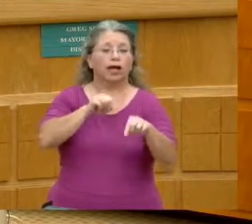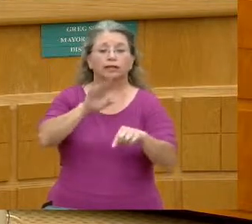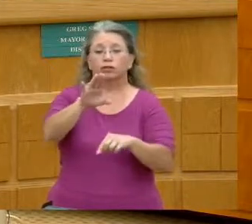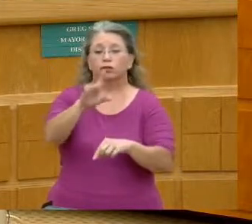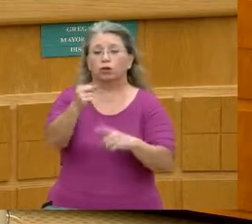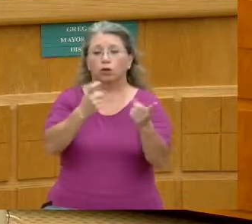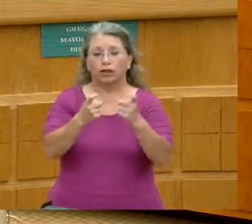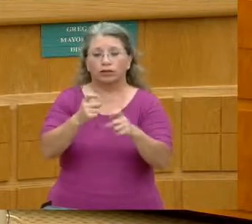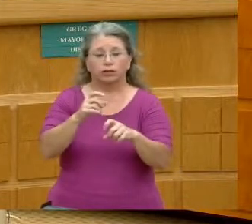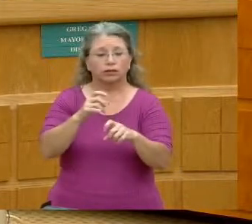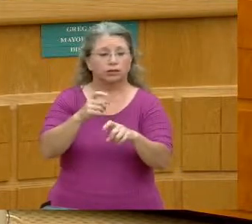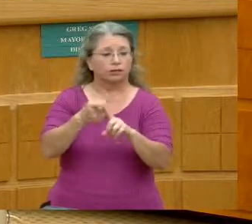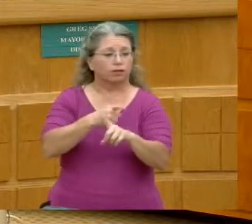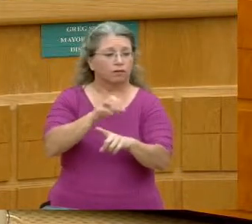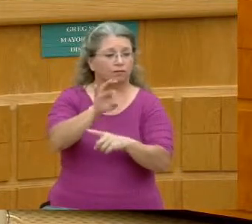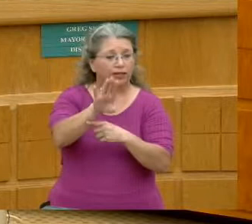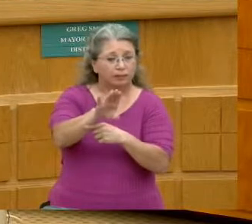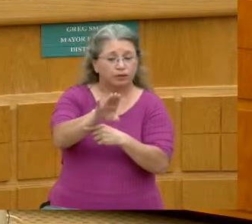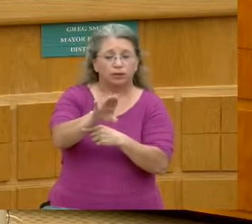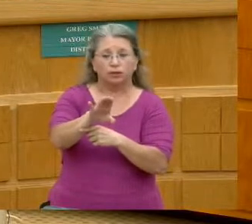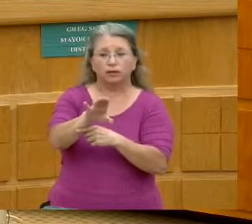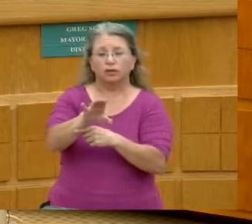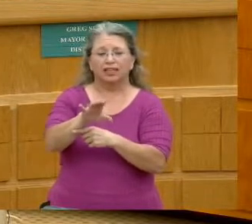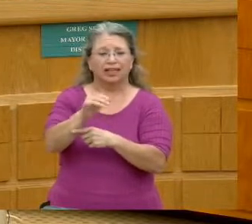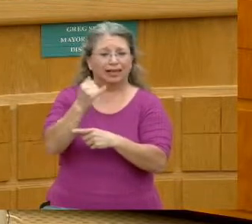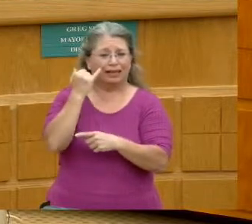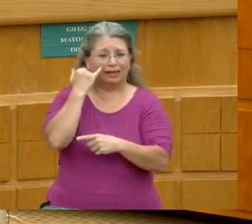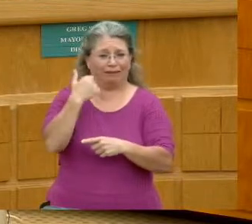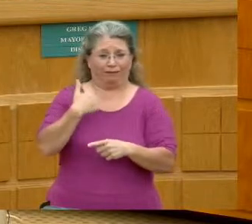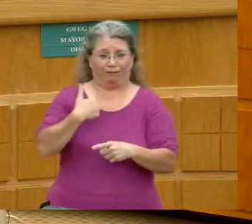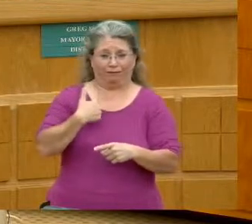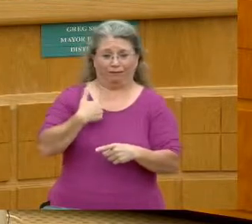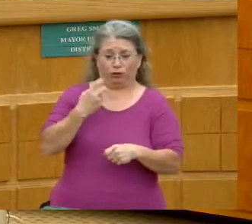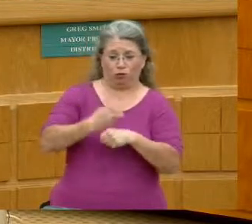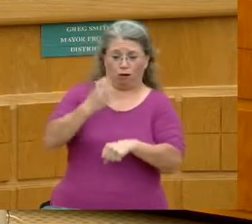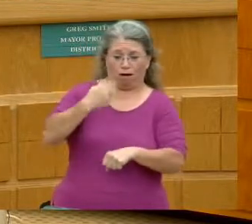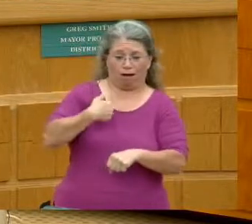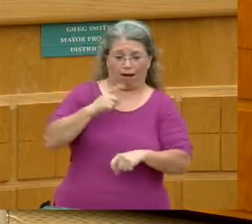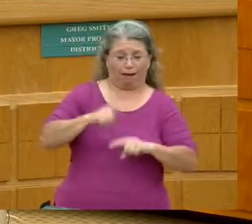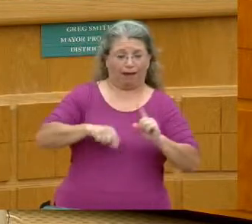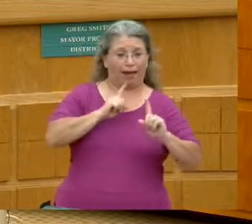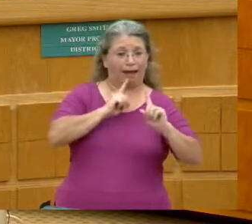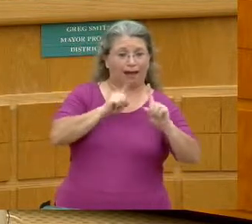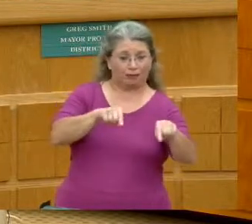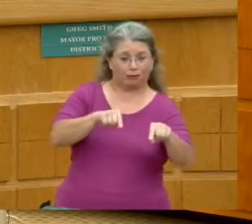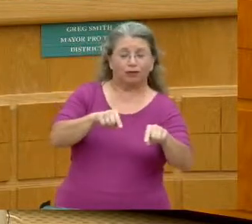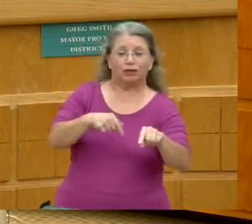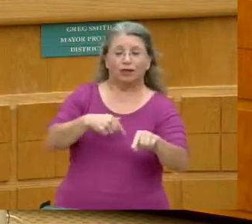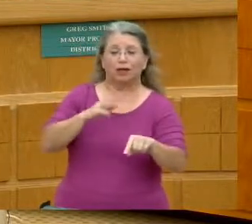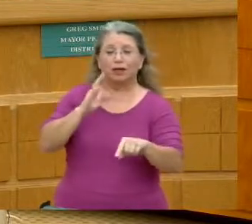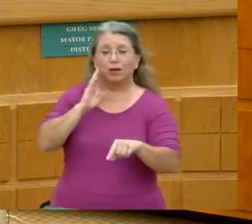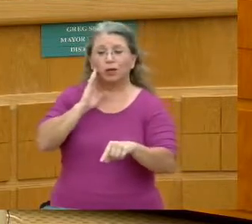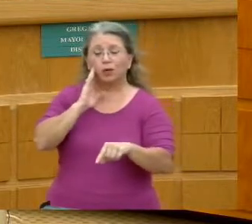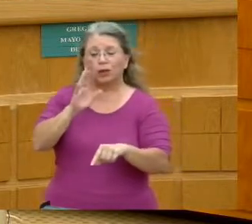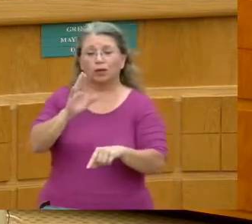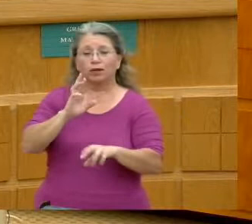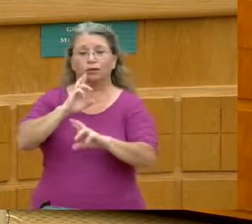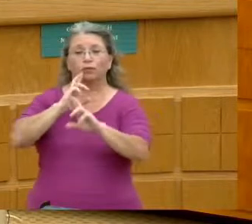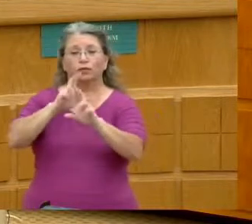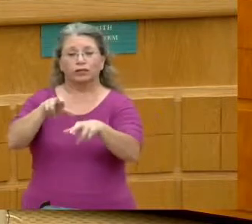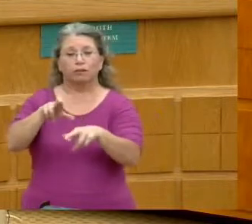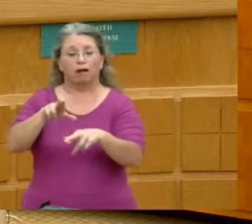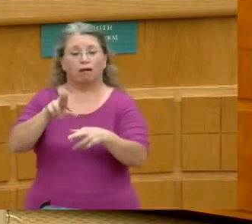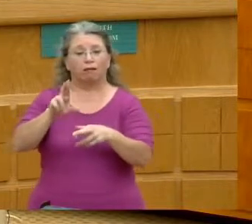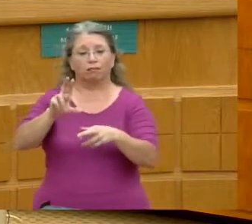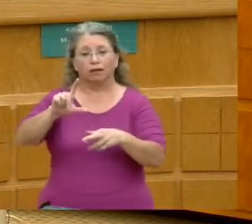Live. And if the question's too hard for me to answer, we'll get back to you after or the next